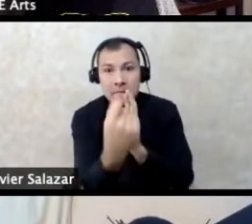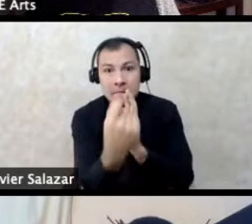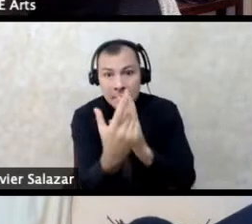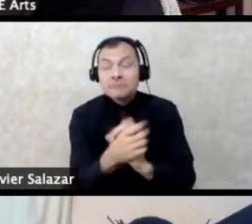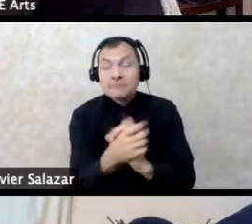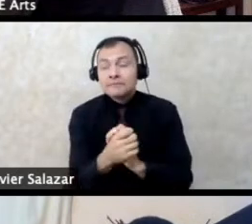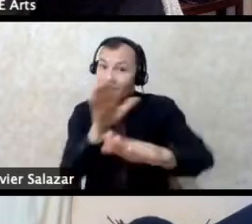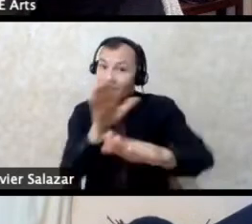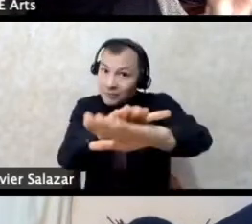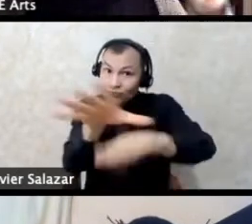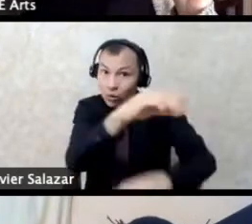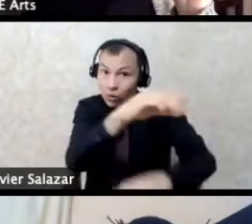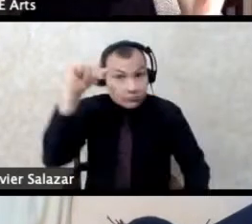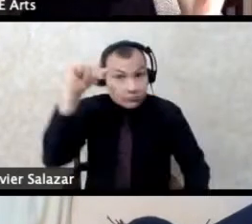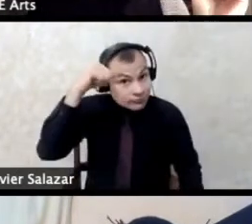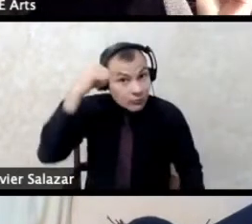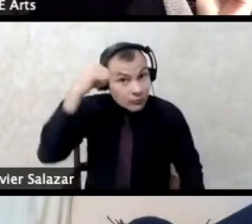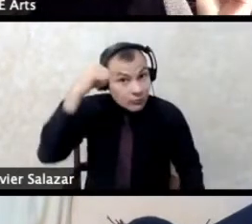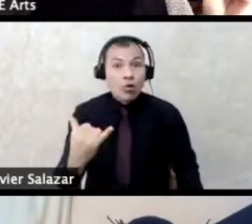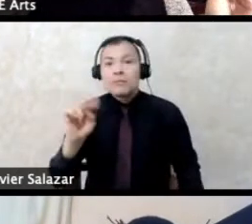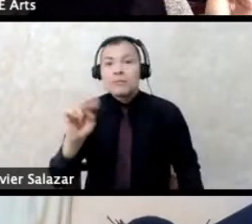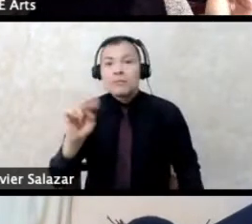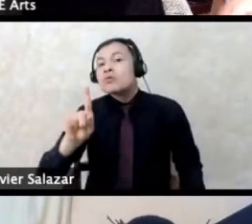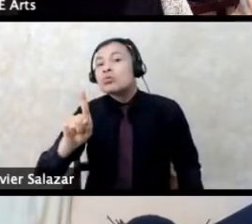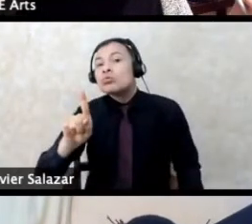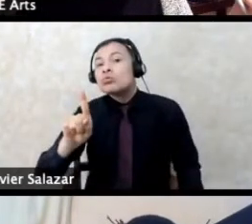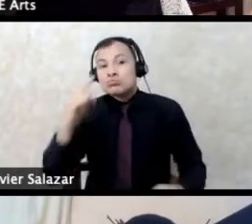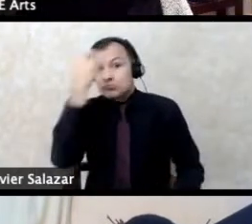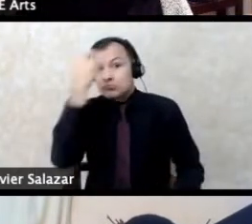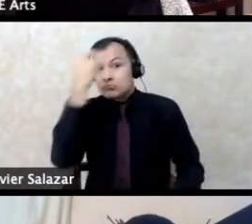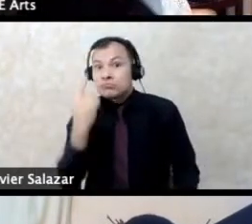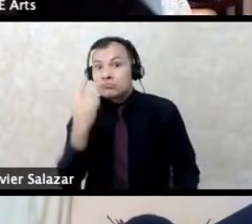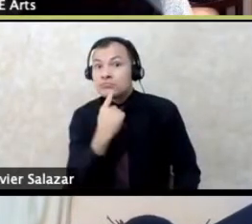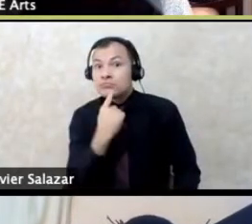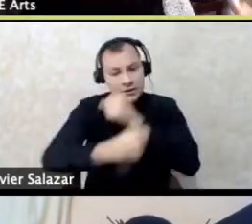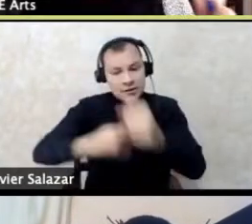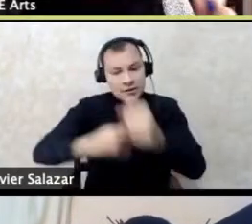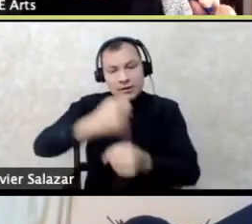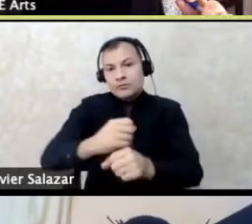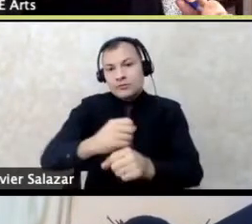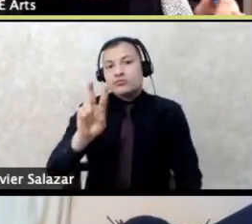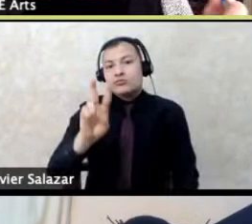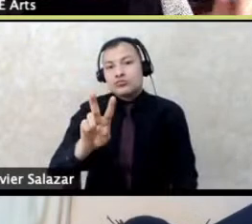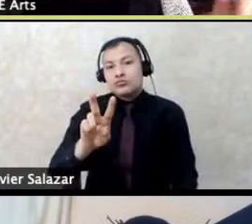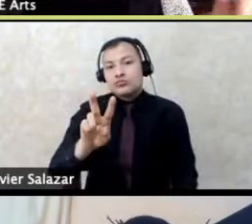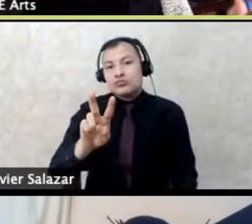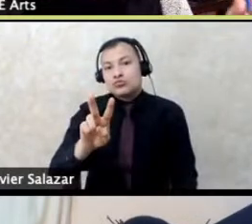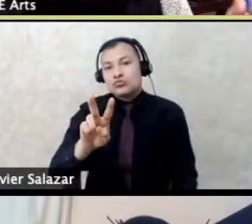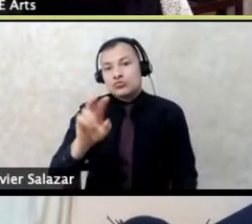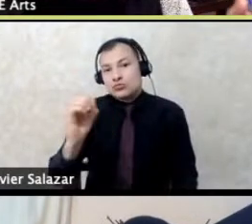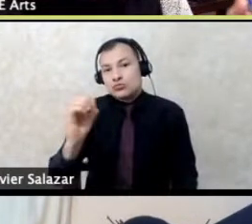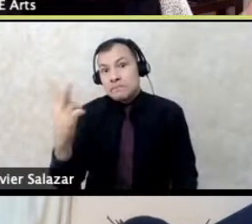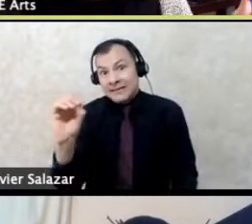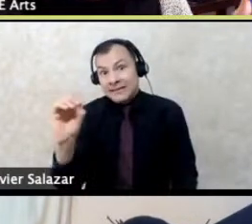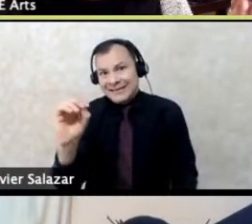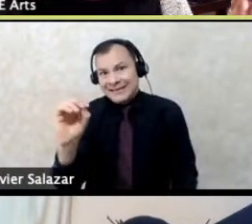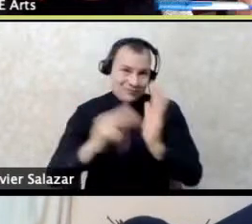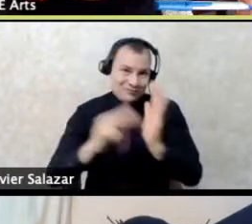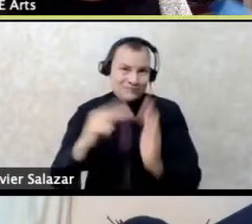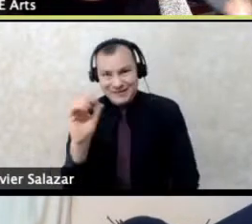el Día Internacional de la Paz. I want to thank you, Robinson, for sharing your experiences with us, and I want